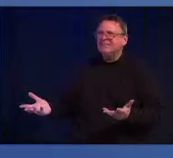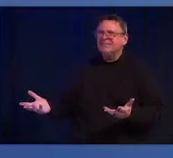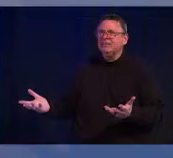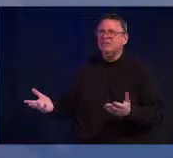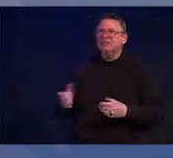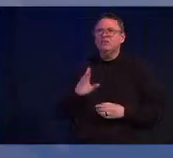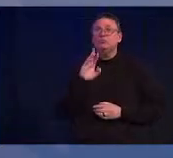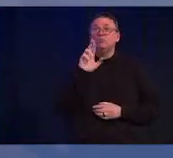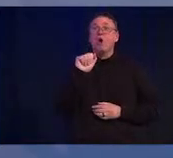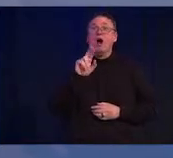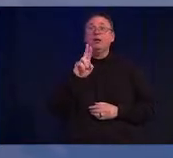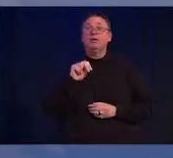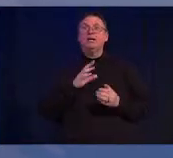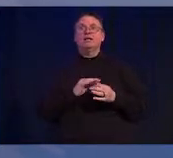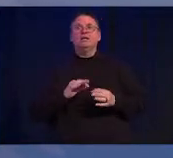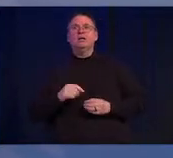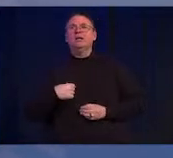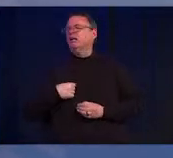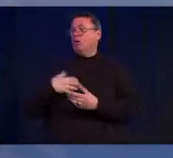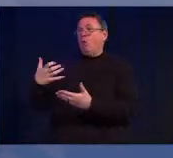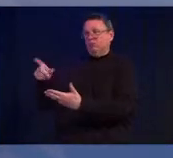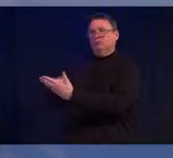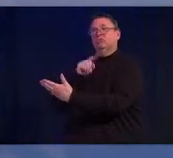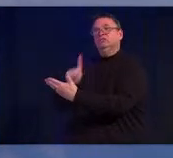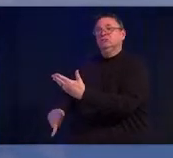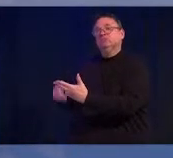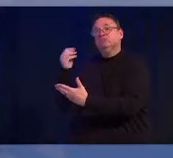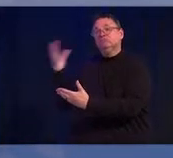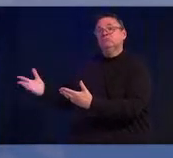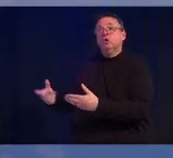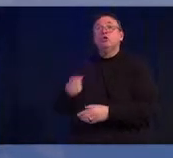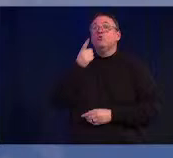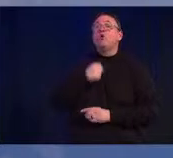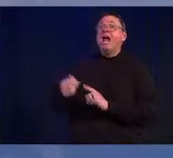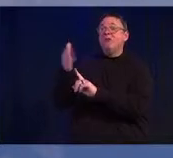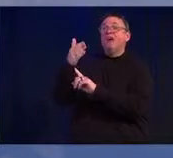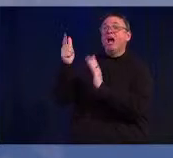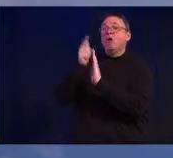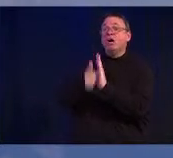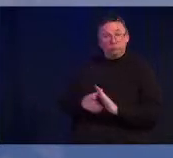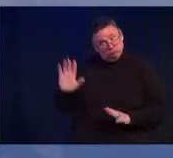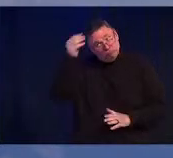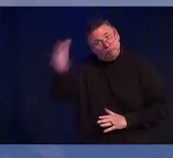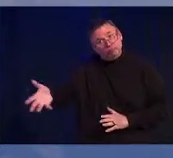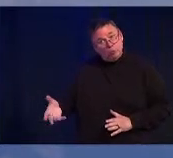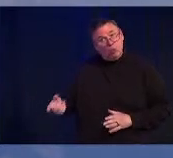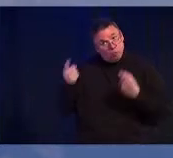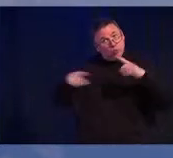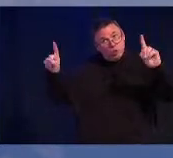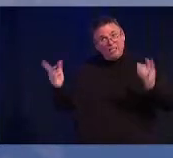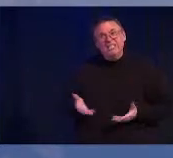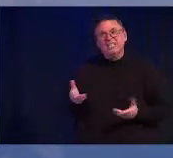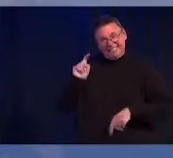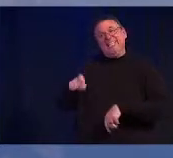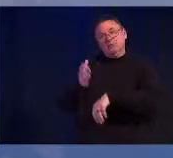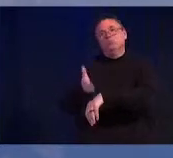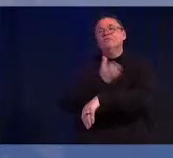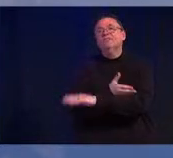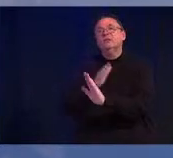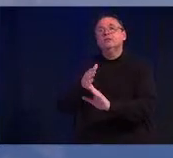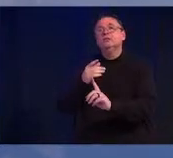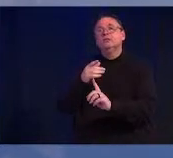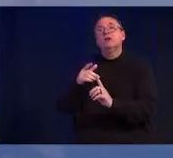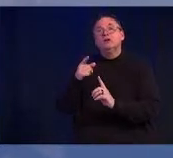correct her out of the gate there. Red flag laws have worked well here. They need to be actually improved, though, because